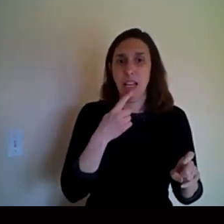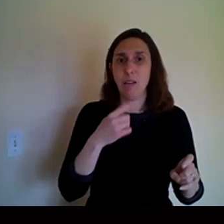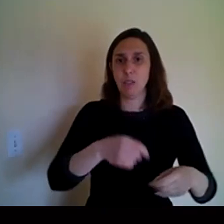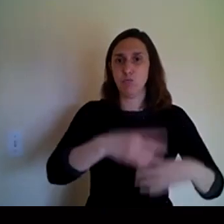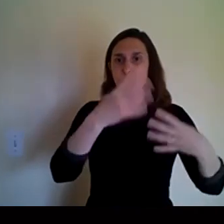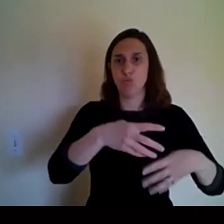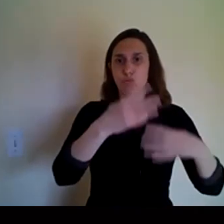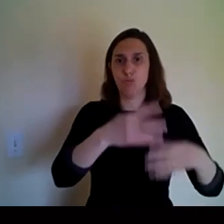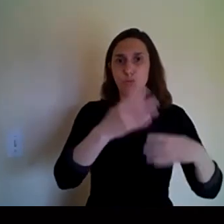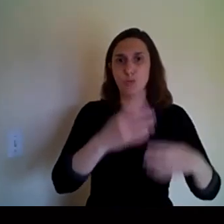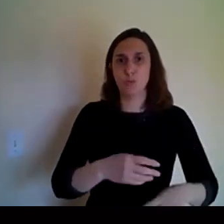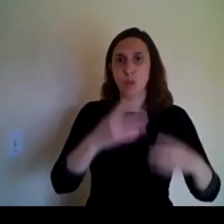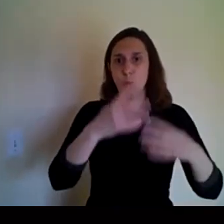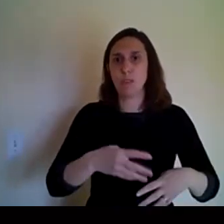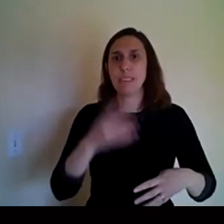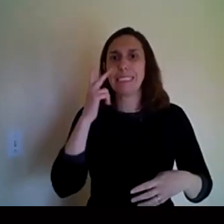look at